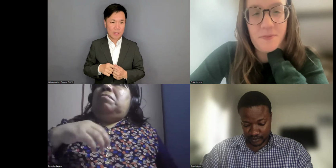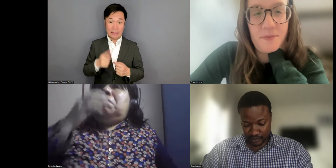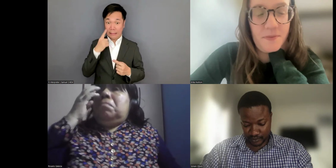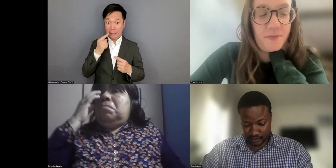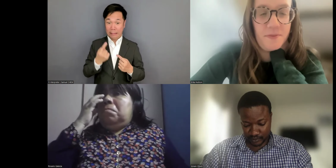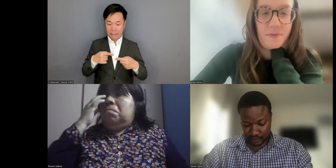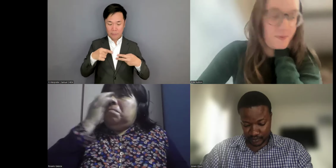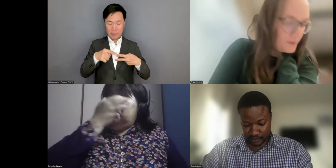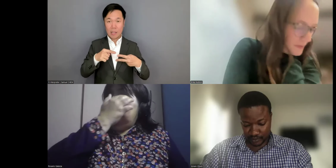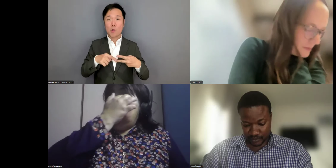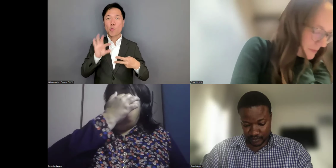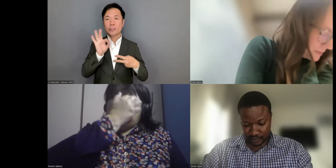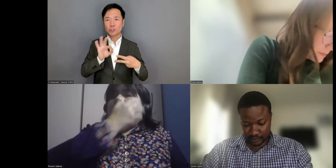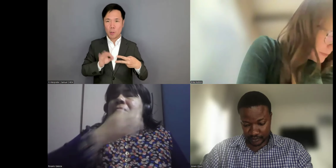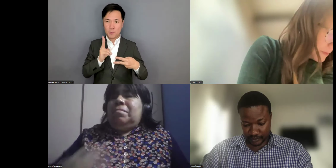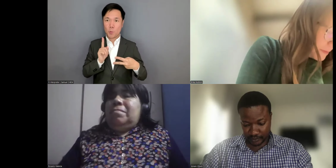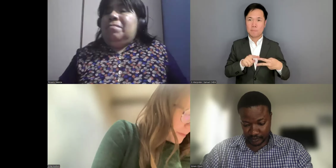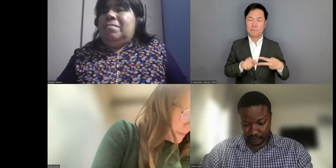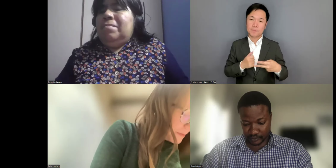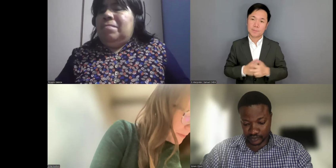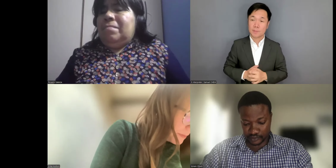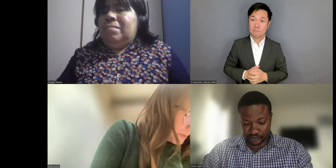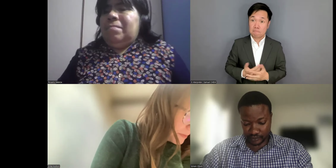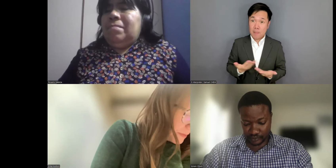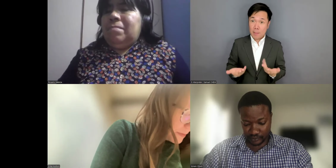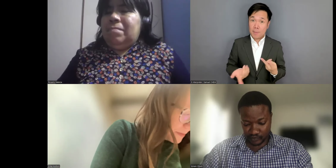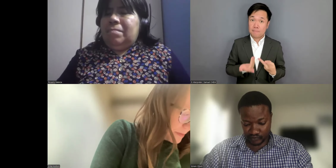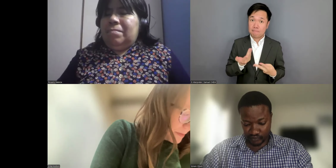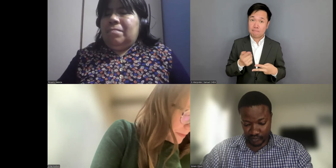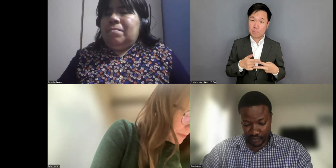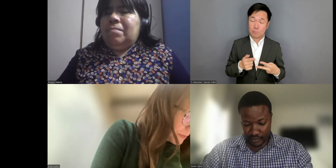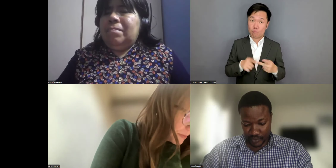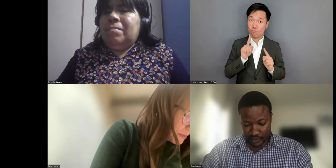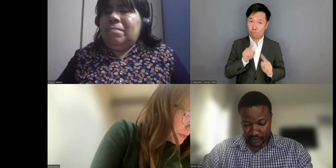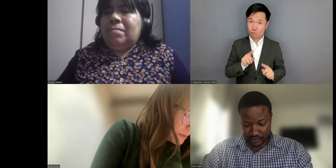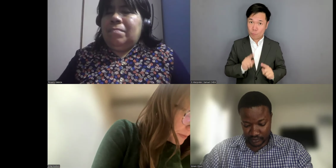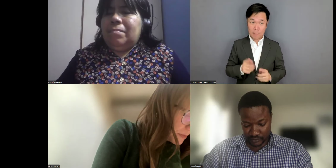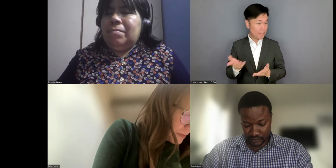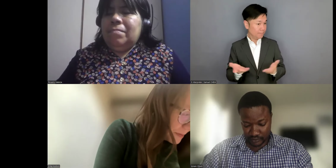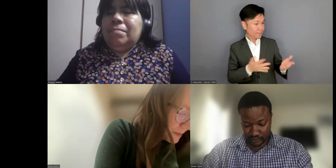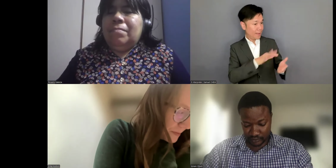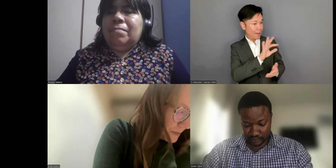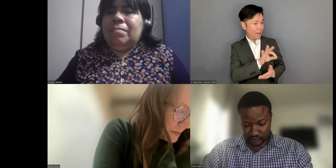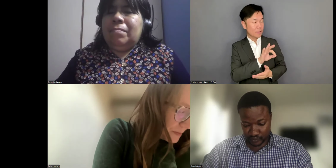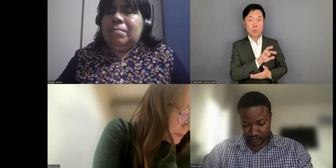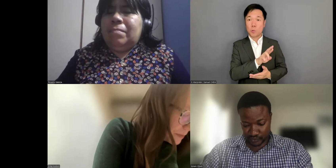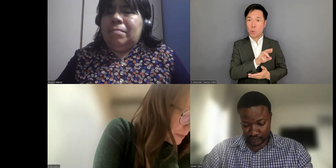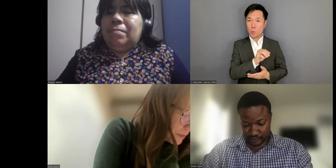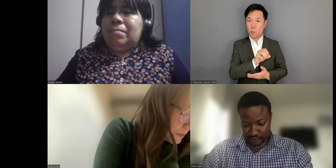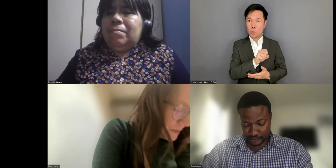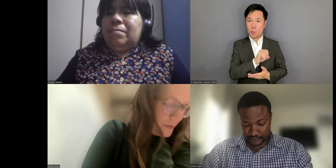box, and I would maybe address them both to Rosario.